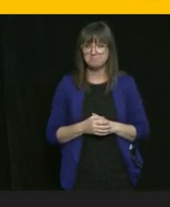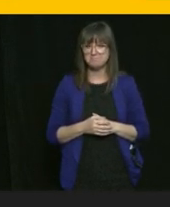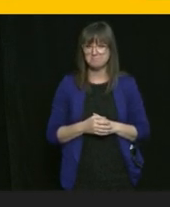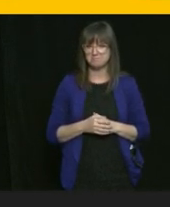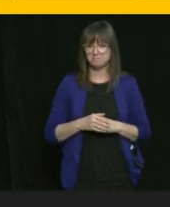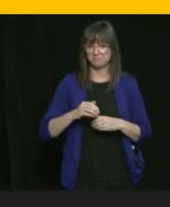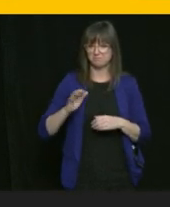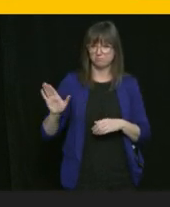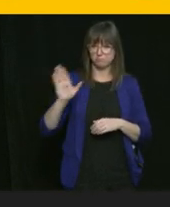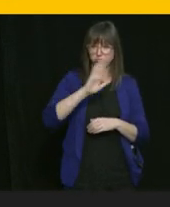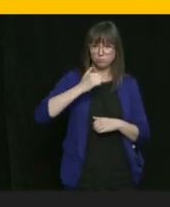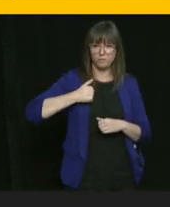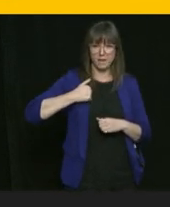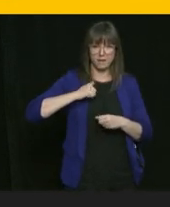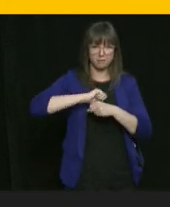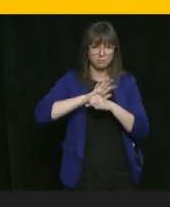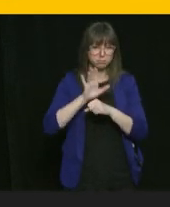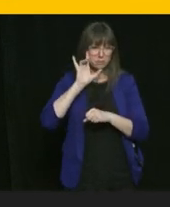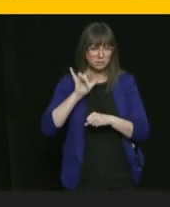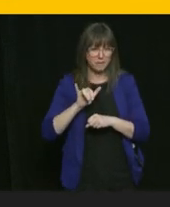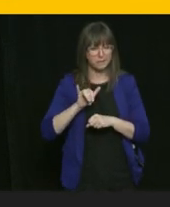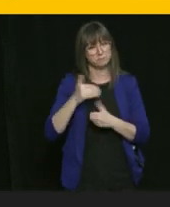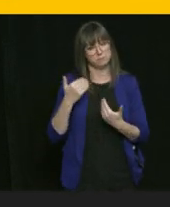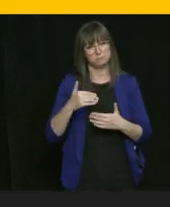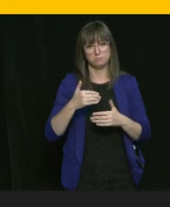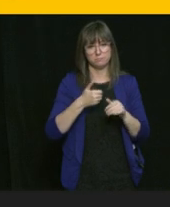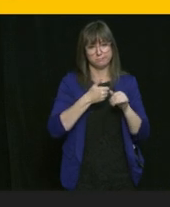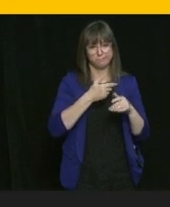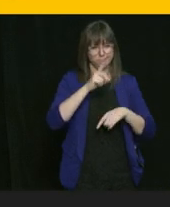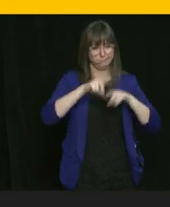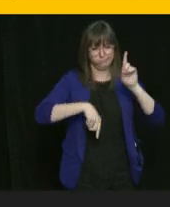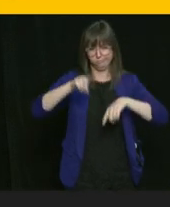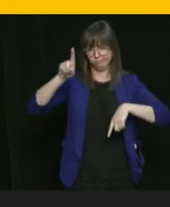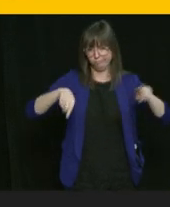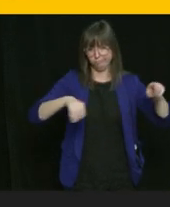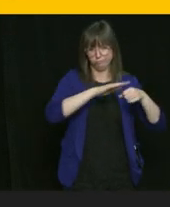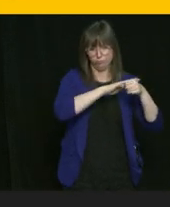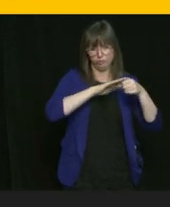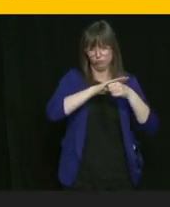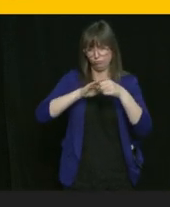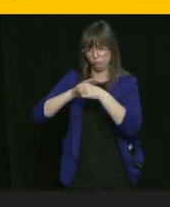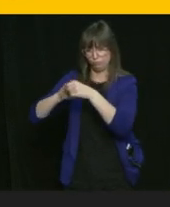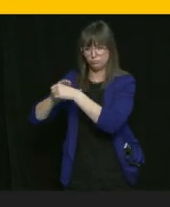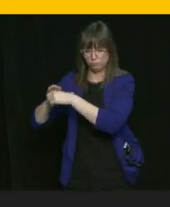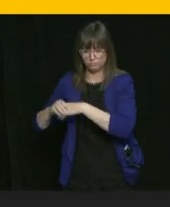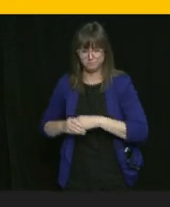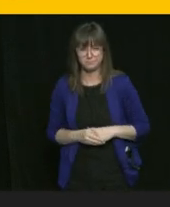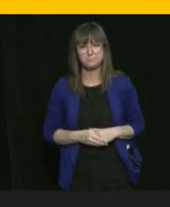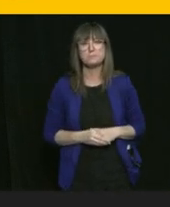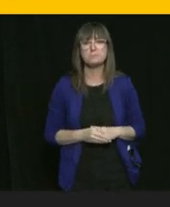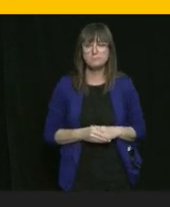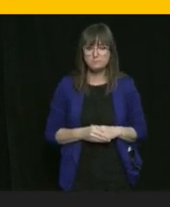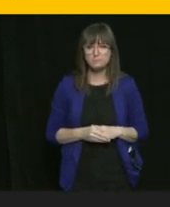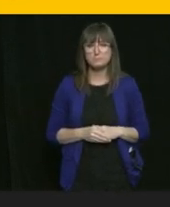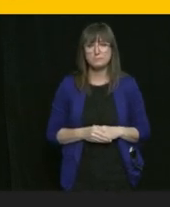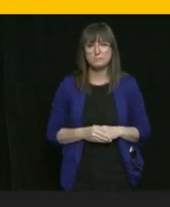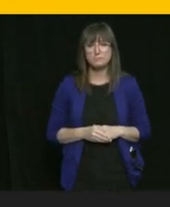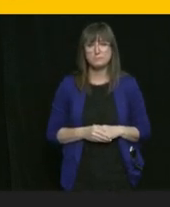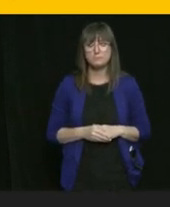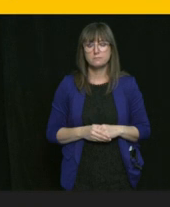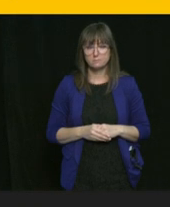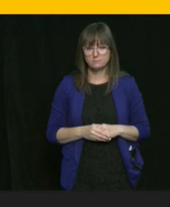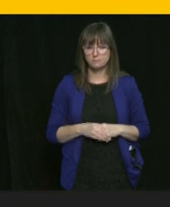is characterized by regional COVID-19 epidemics that vary considerably across the country. The growth